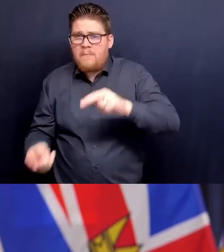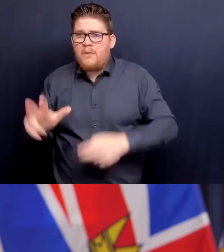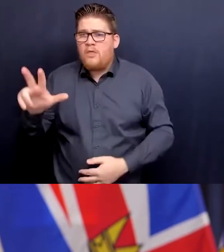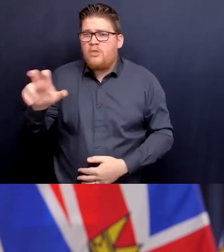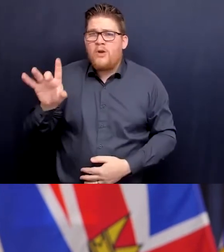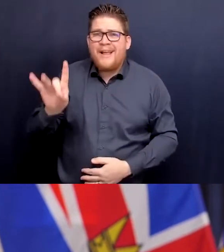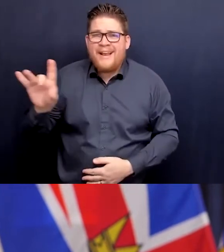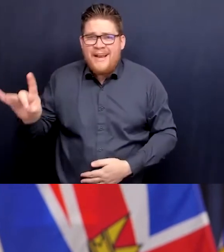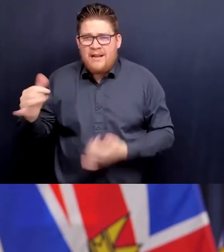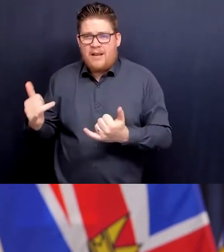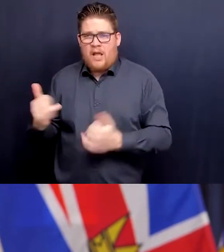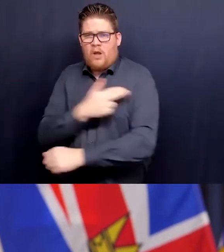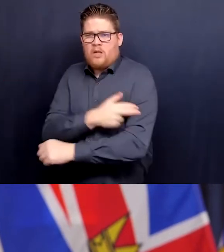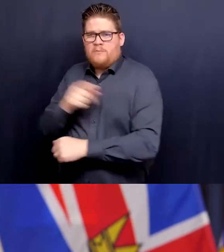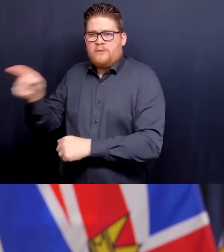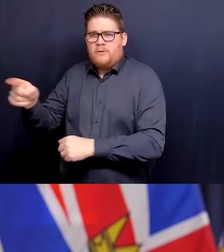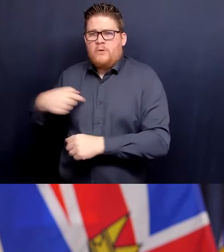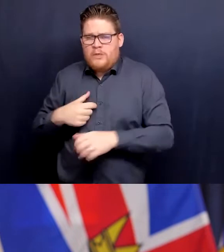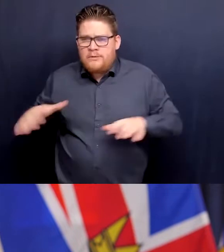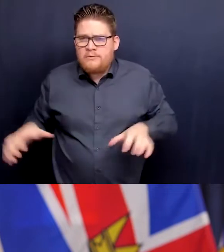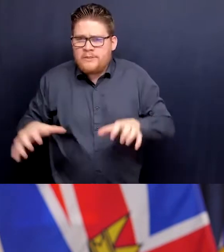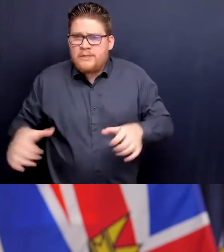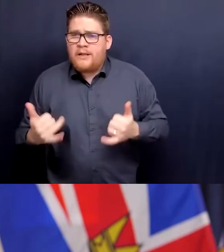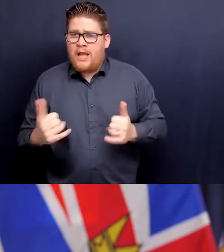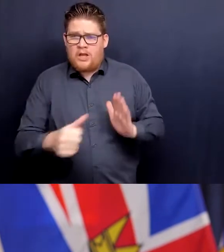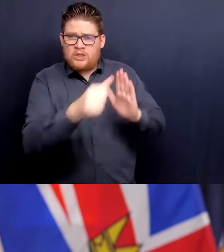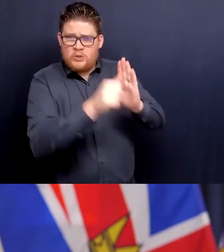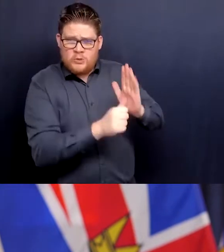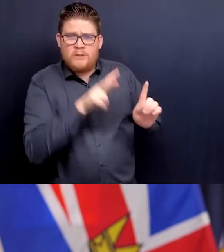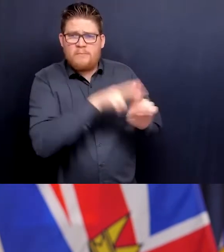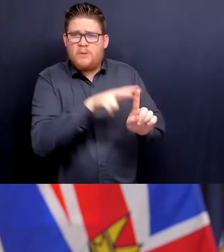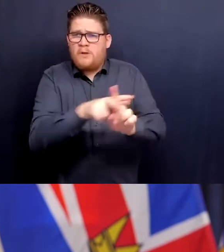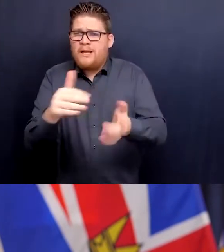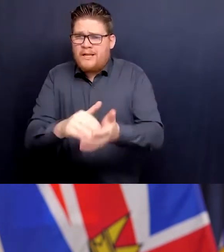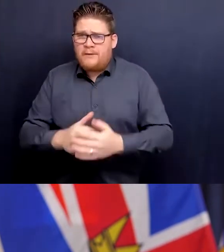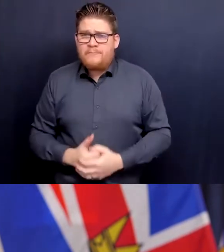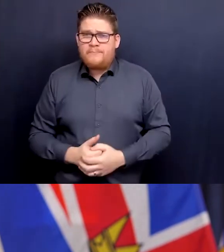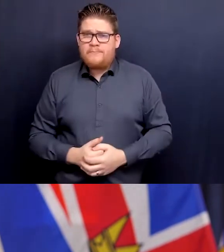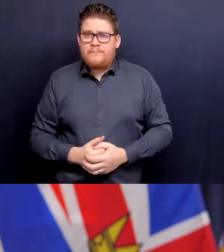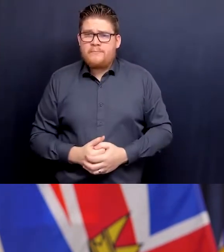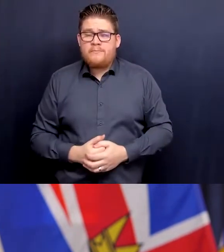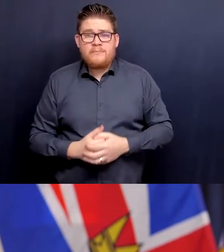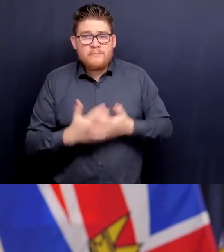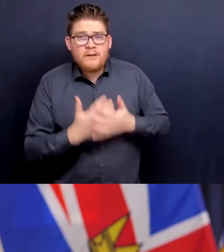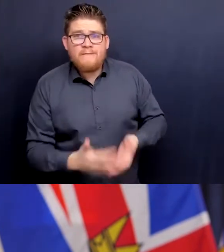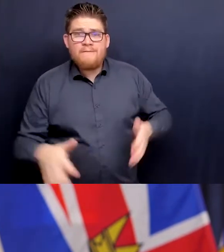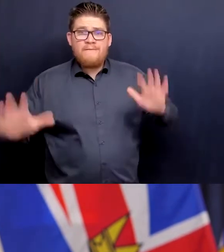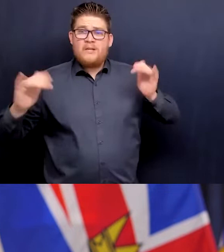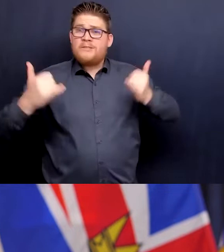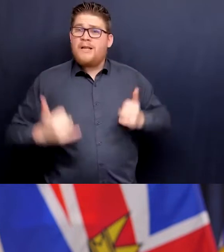means now that we can rebook surgeries, but our work is not done. As Dr. Henry has said, the